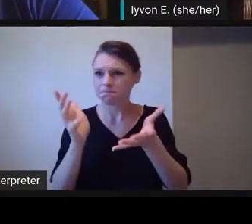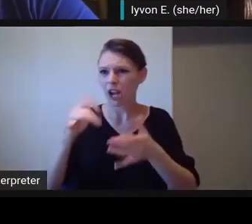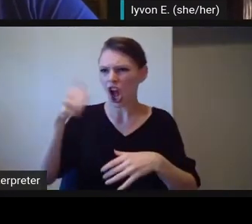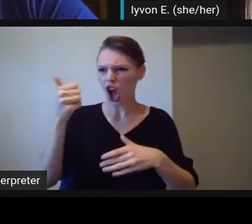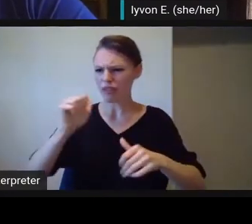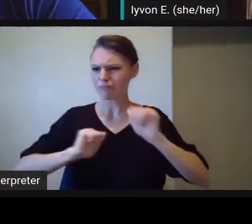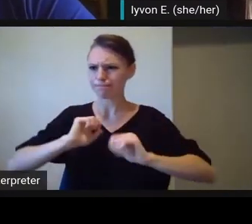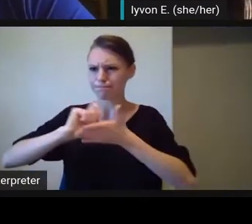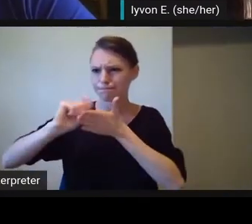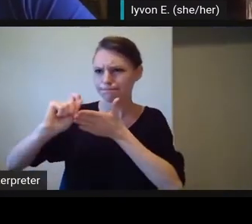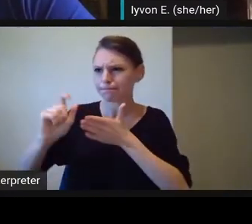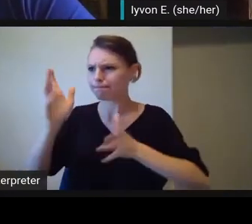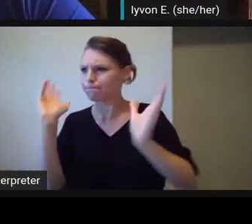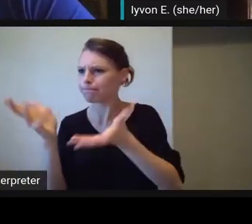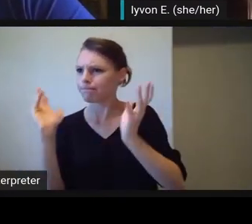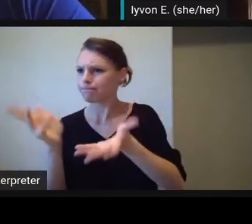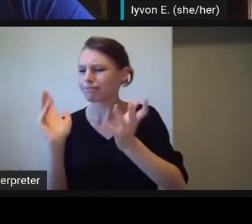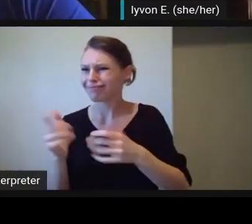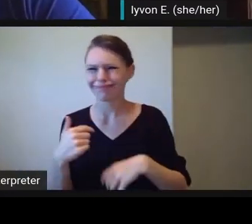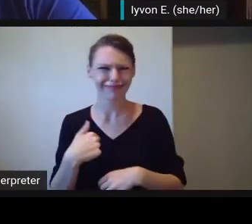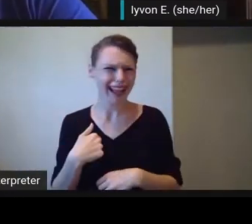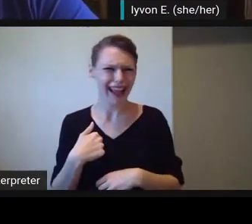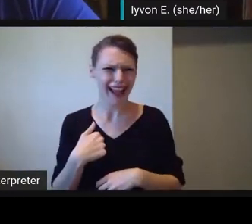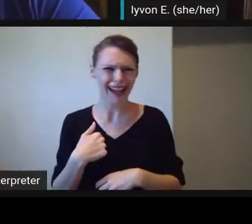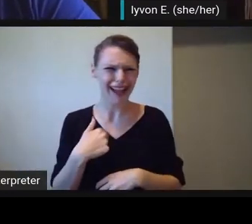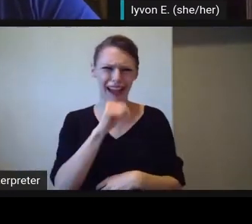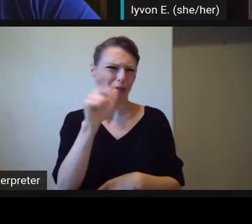spend $75,000 a year to know that.